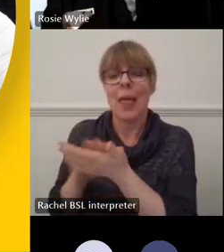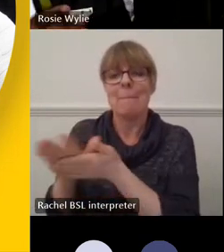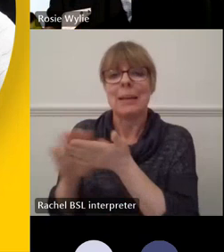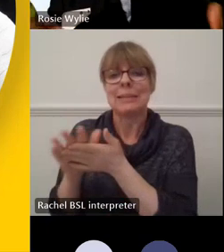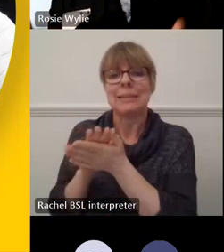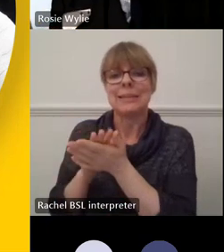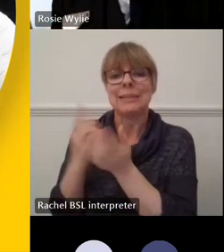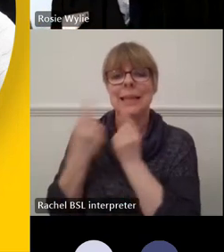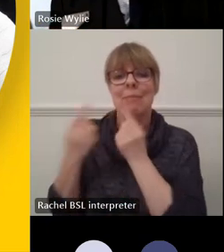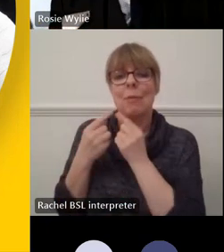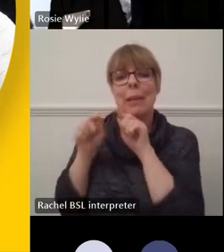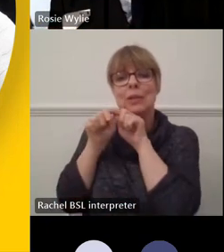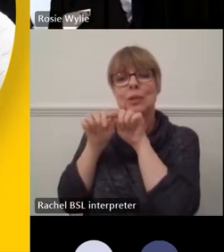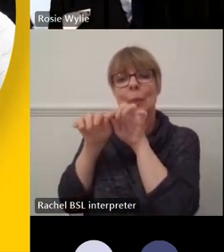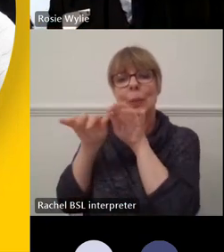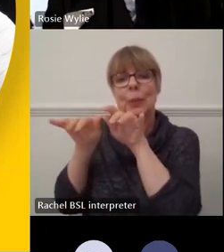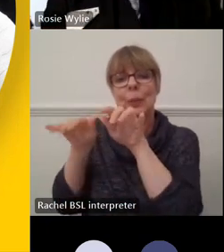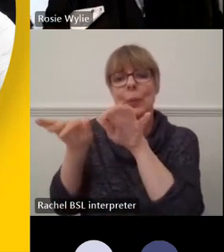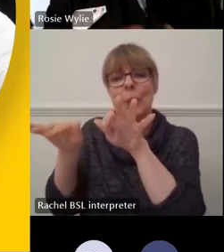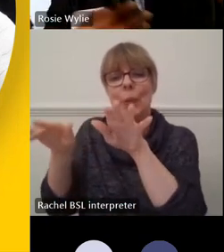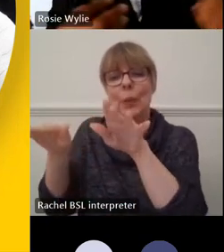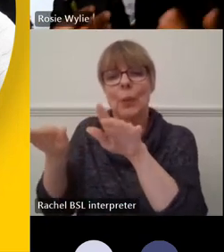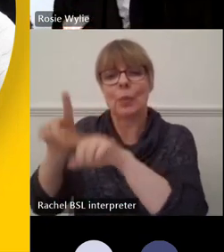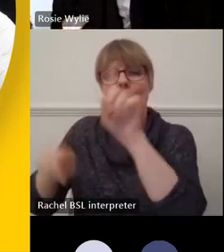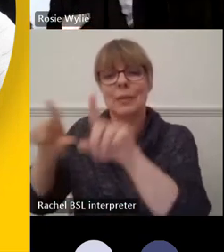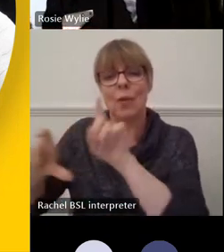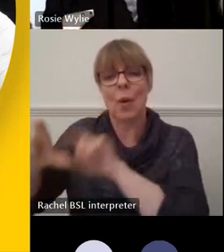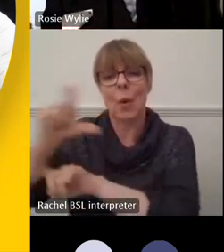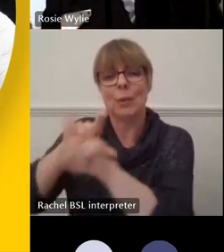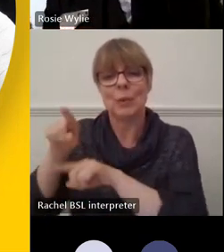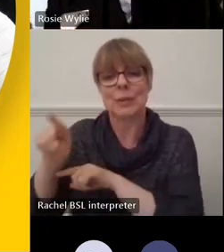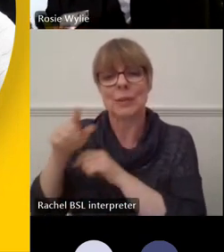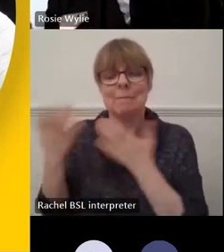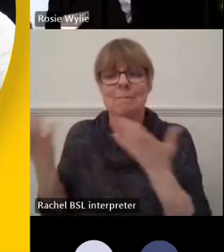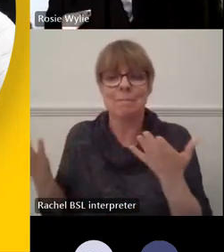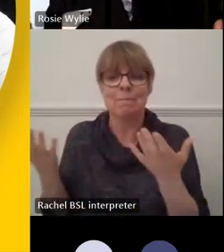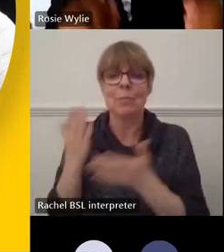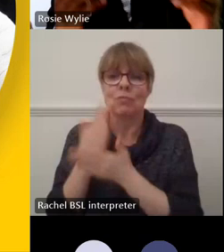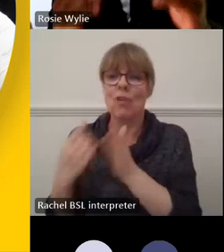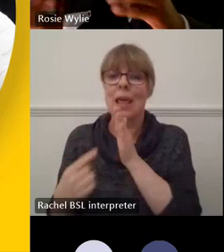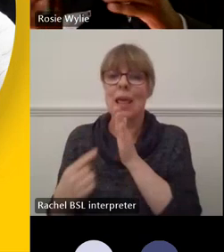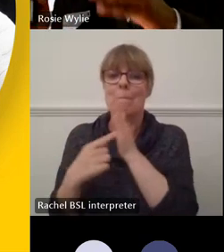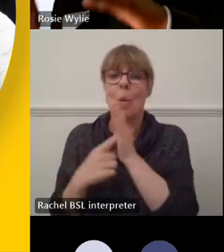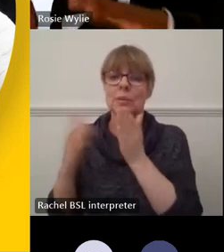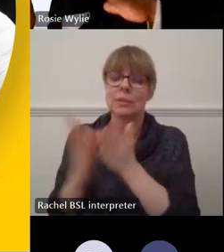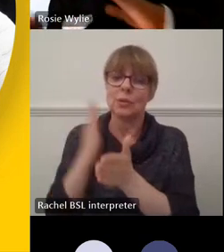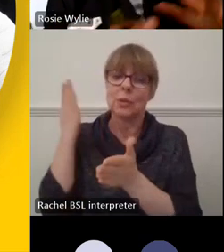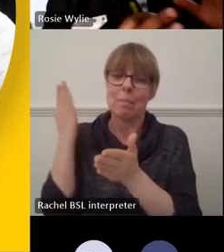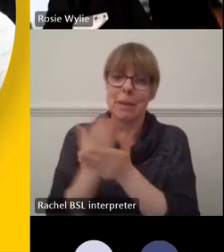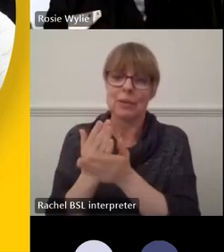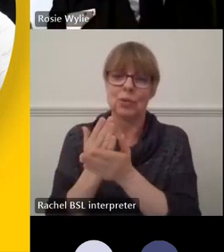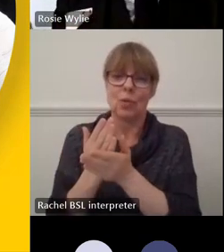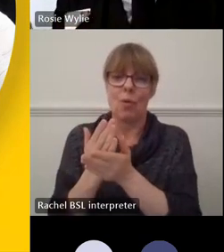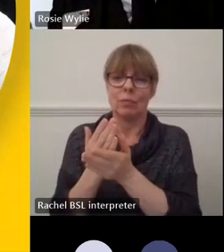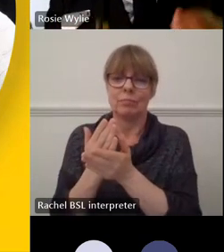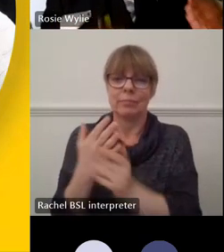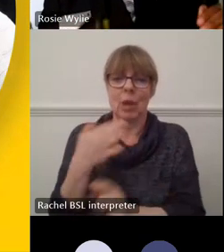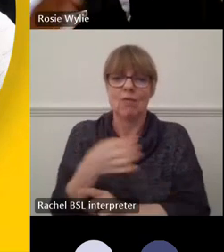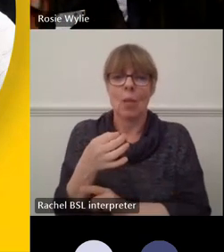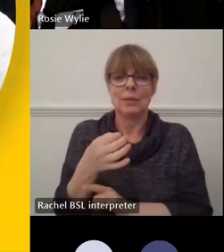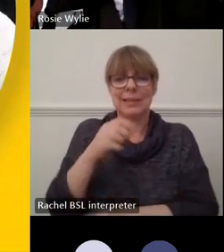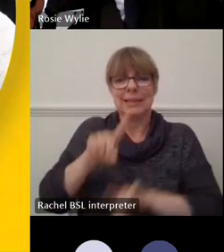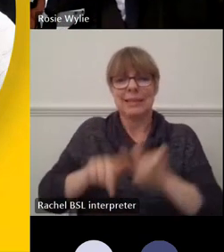of what is happening here can engage the community. You know, so it's very important, really good leverage to use as